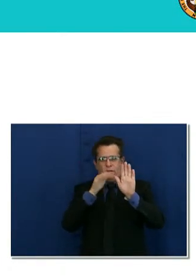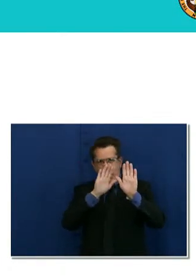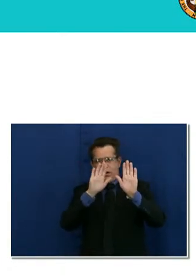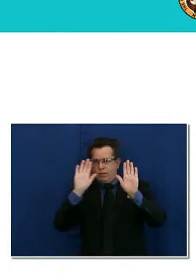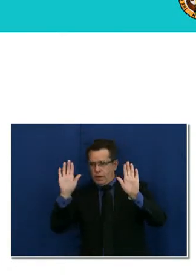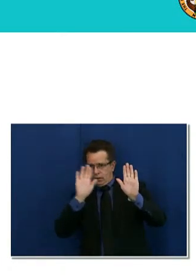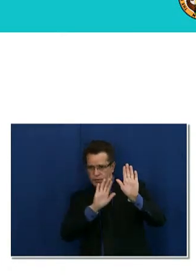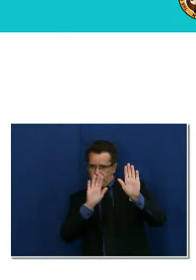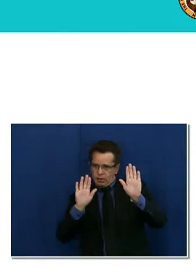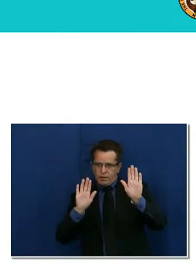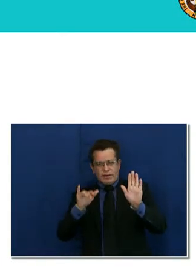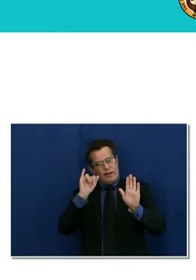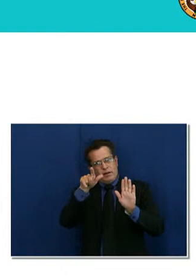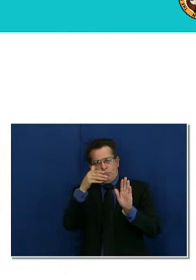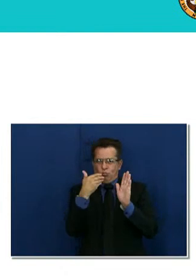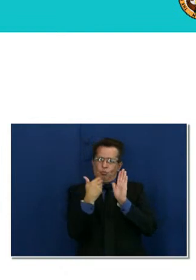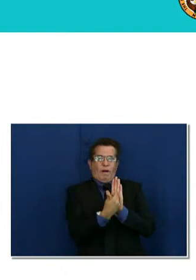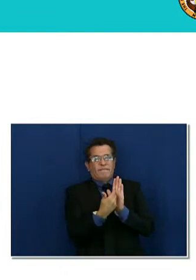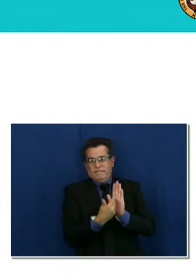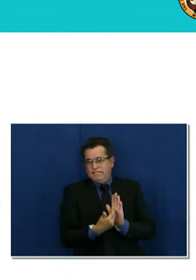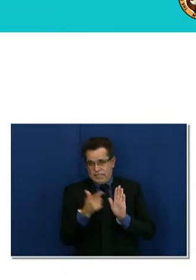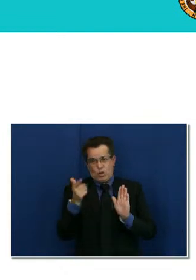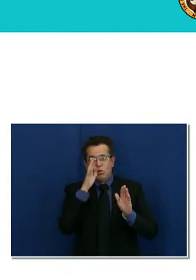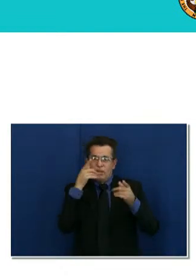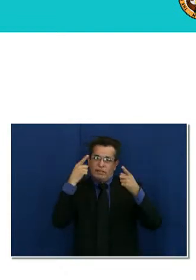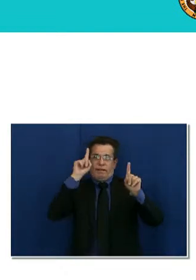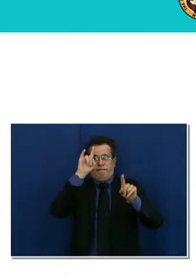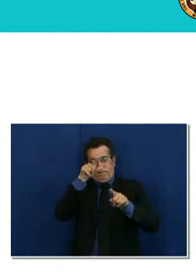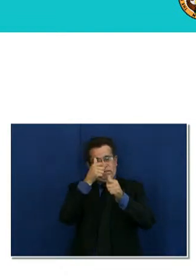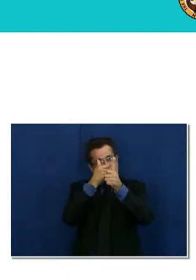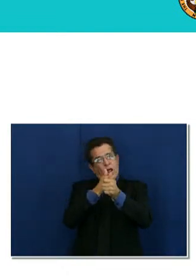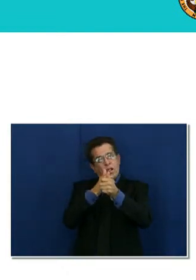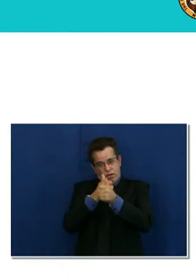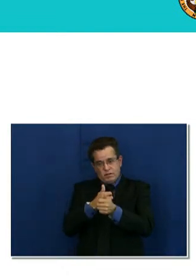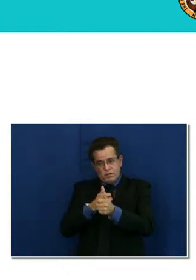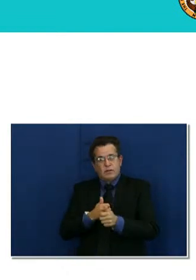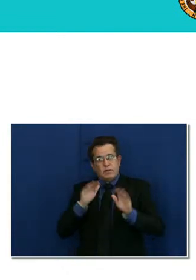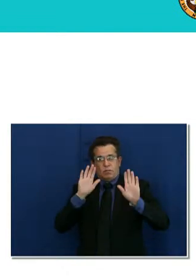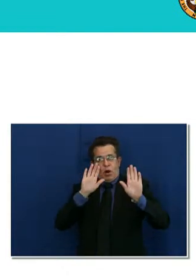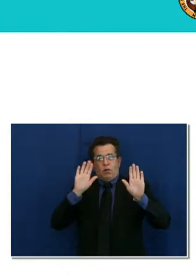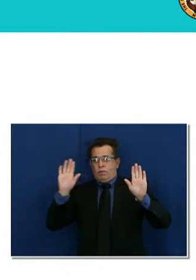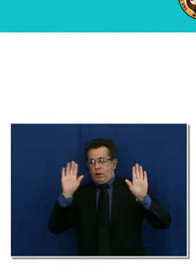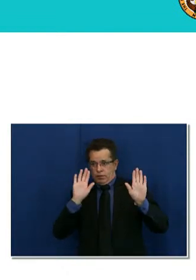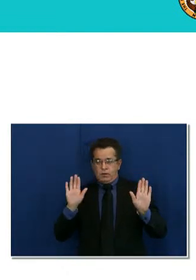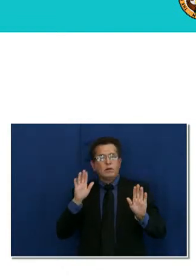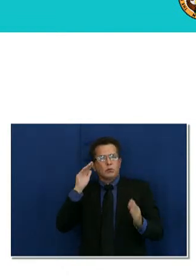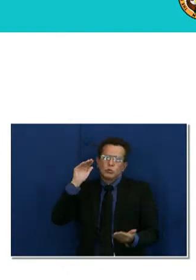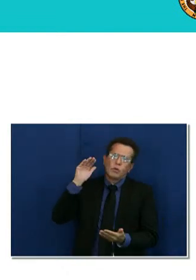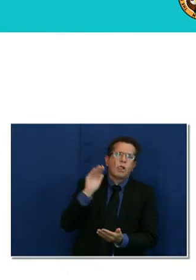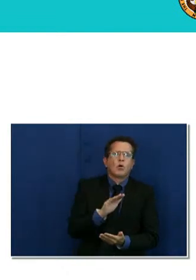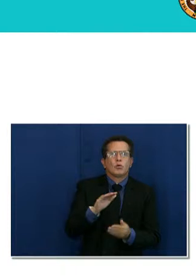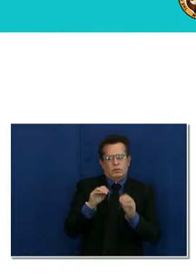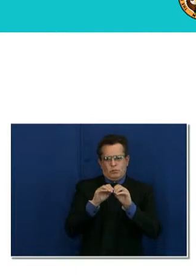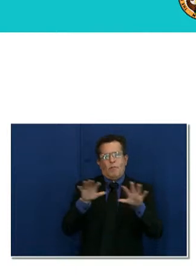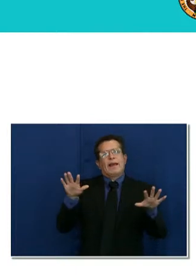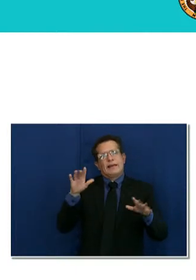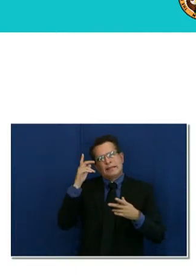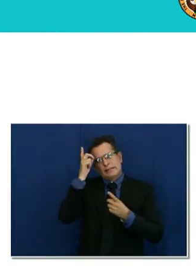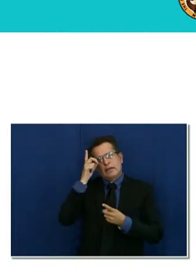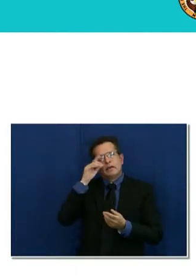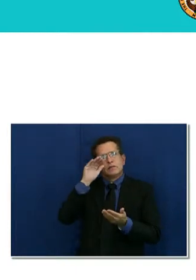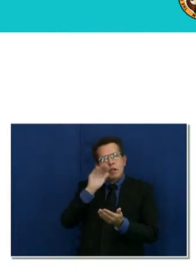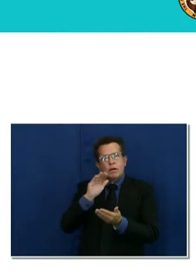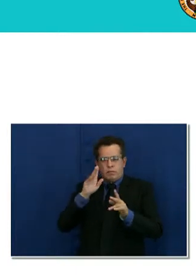evidence-based and have been proven to be successful to show us how we can slow the spread of